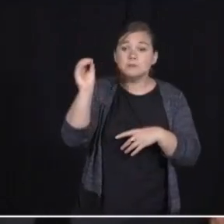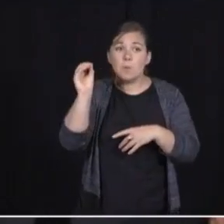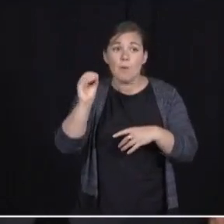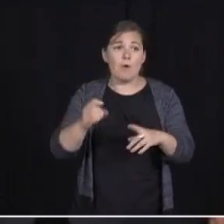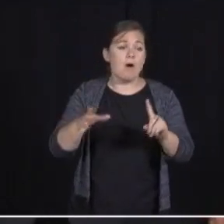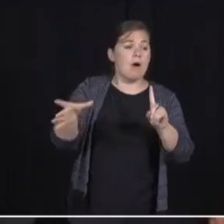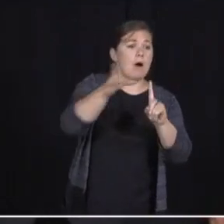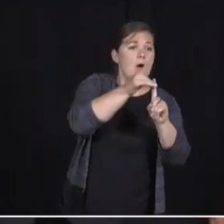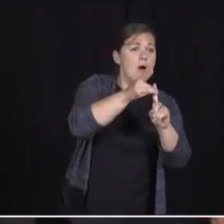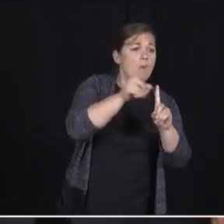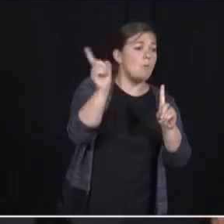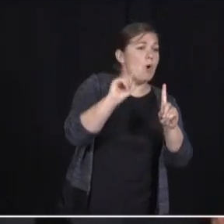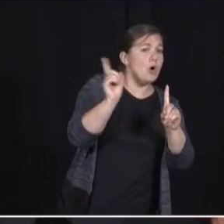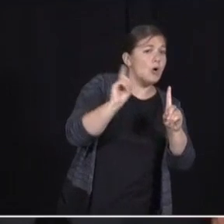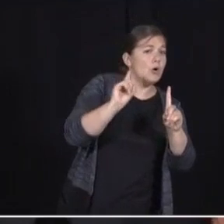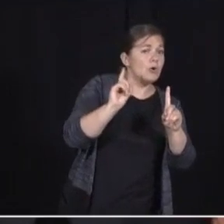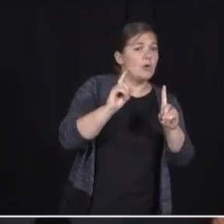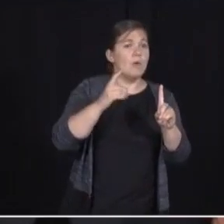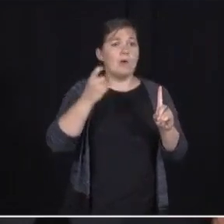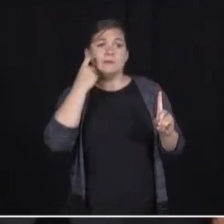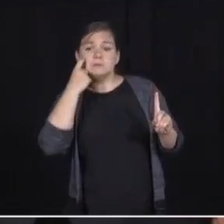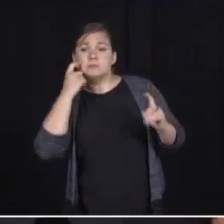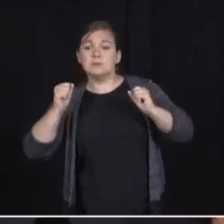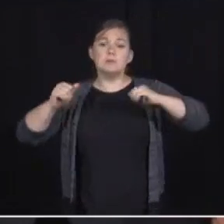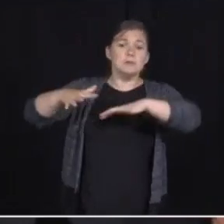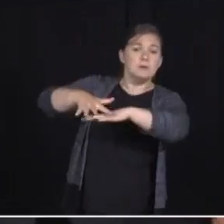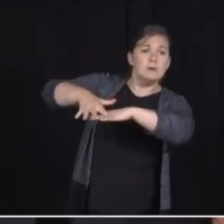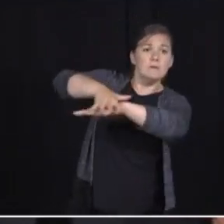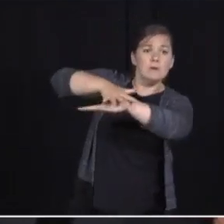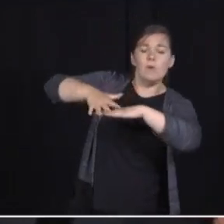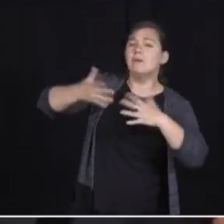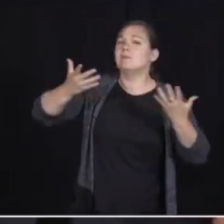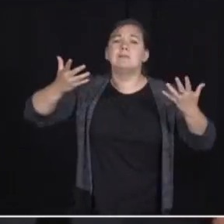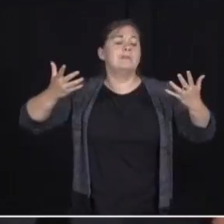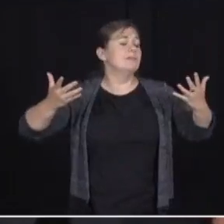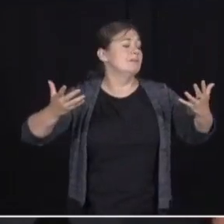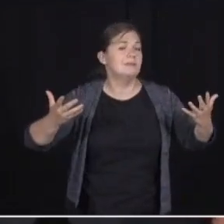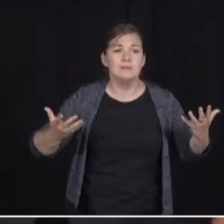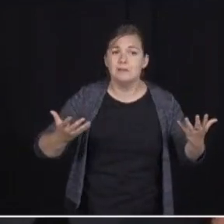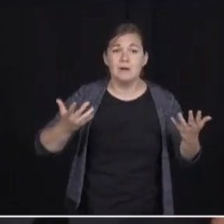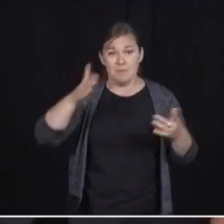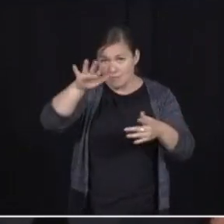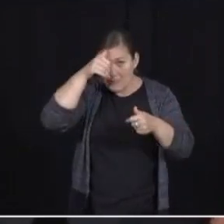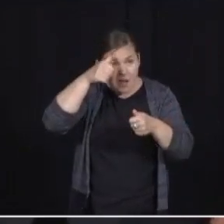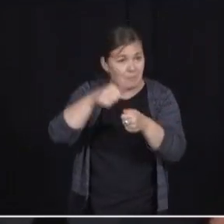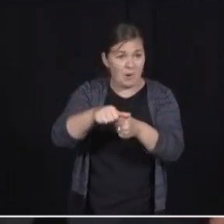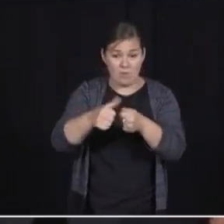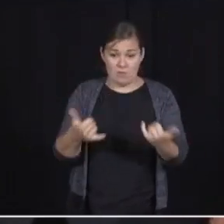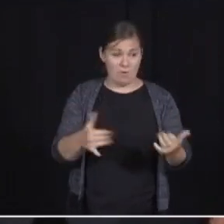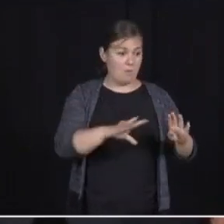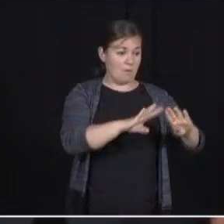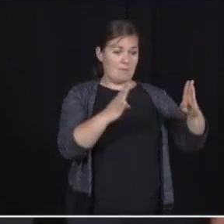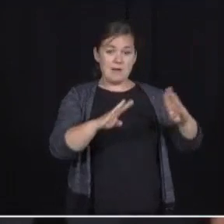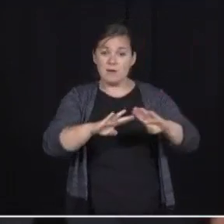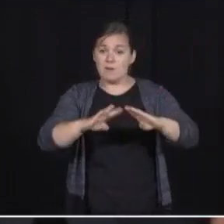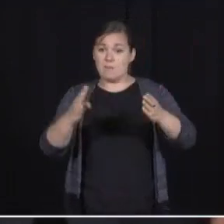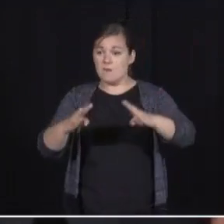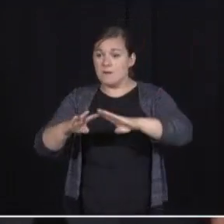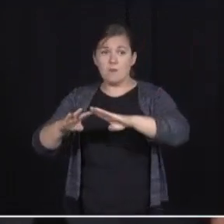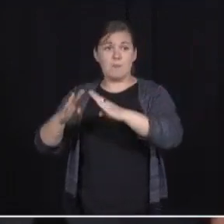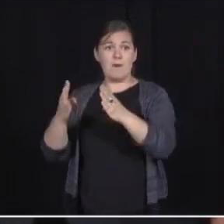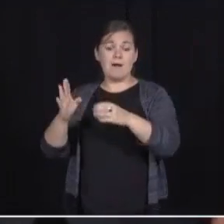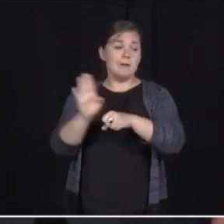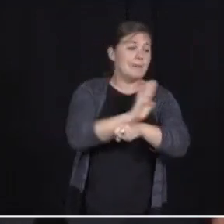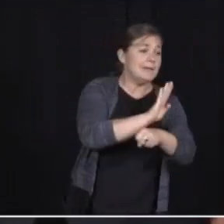gathering? And it's a big reminder to everybody as we open up the community, the businesses,